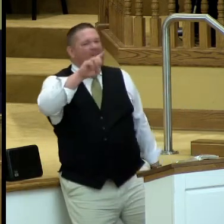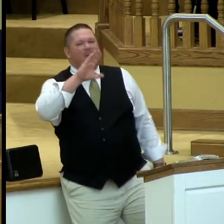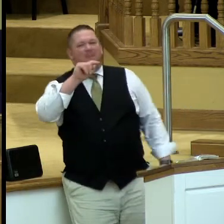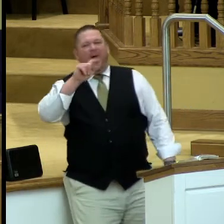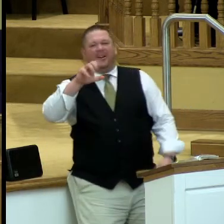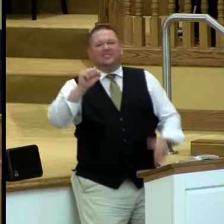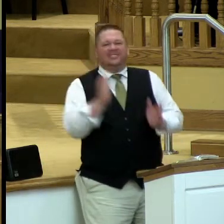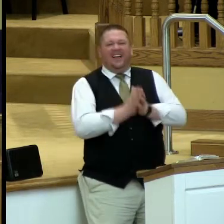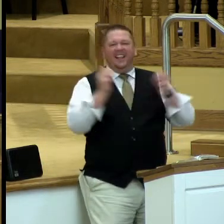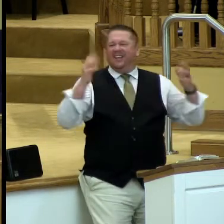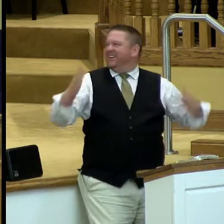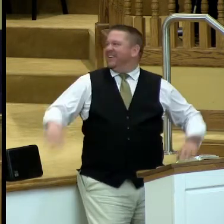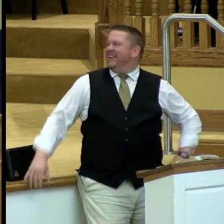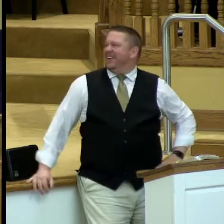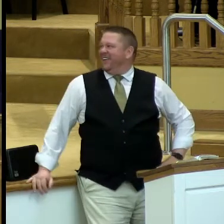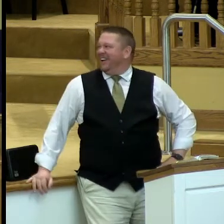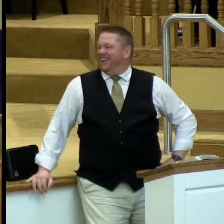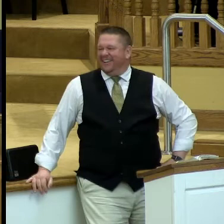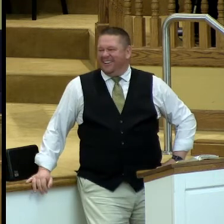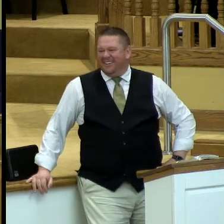bottles. Hallelujah.